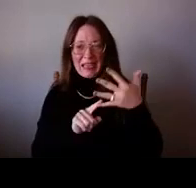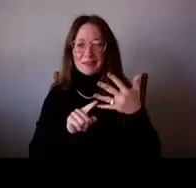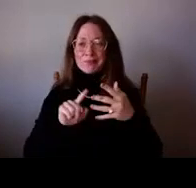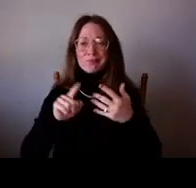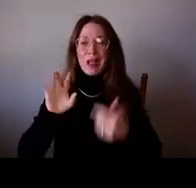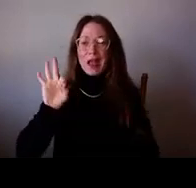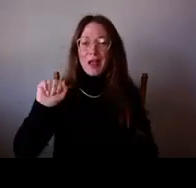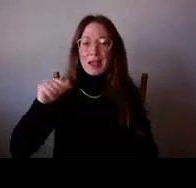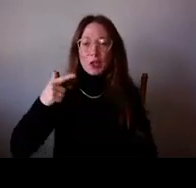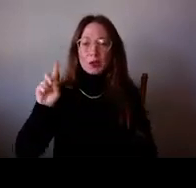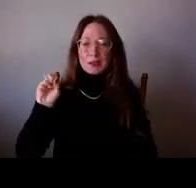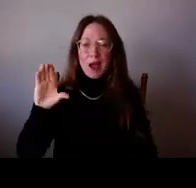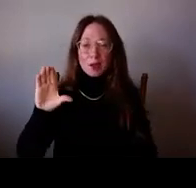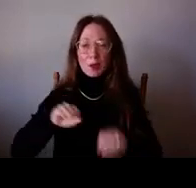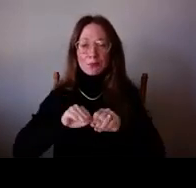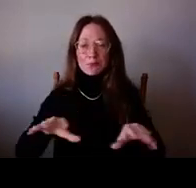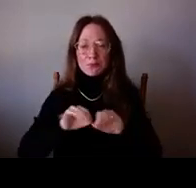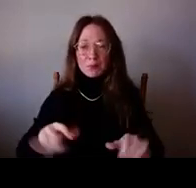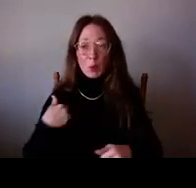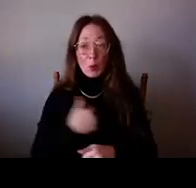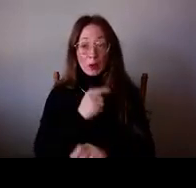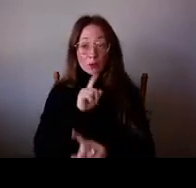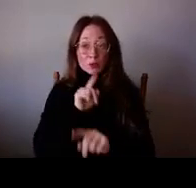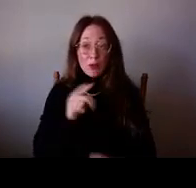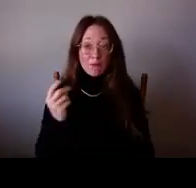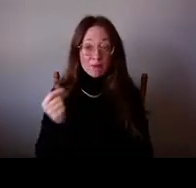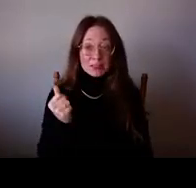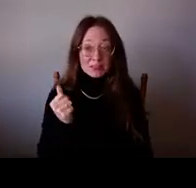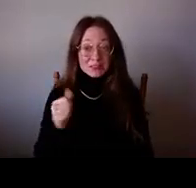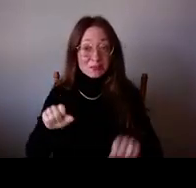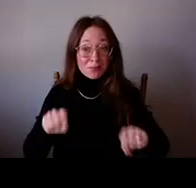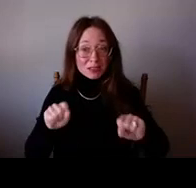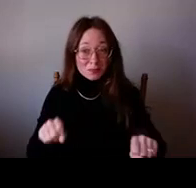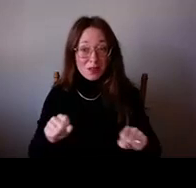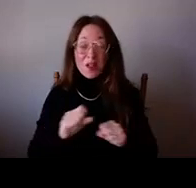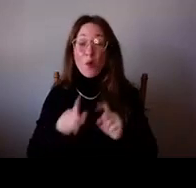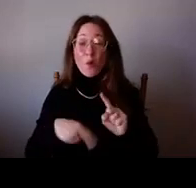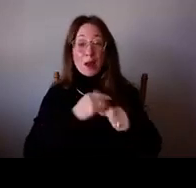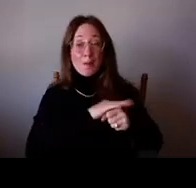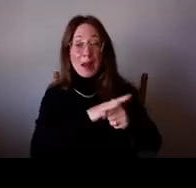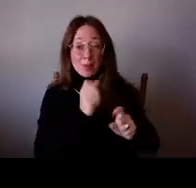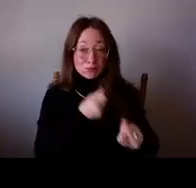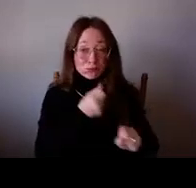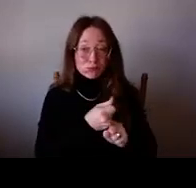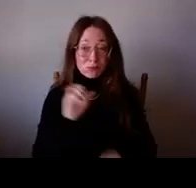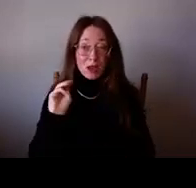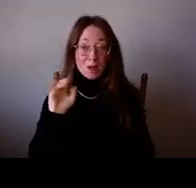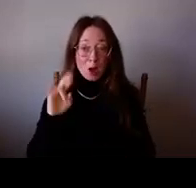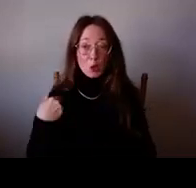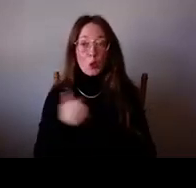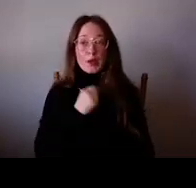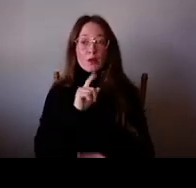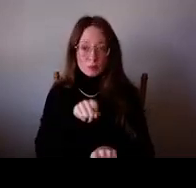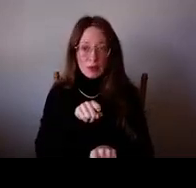documents. We tried to respond as quickly as possible when the pandemic came on in March. April and May,